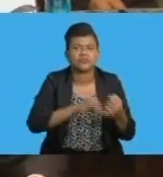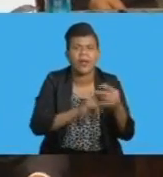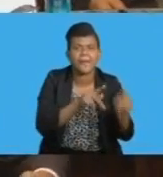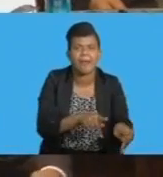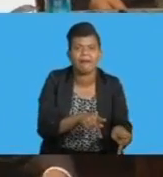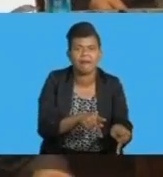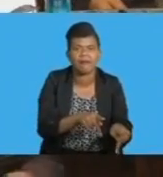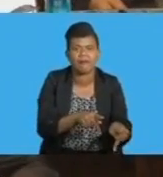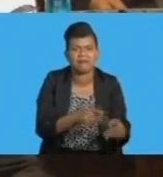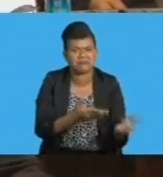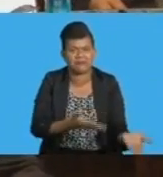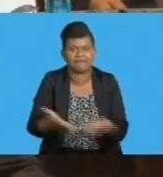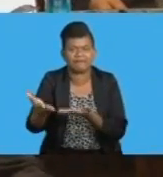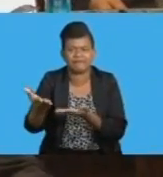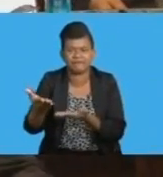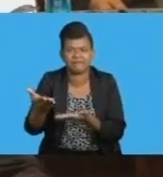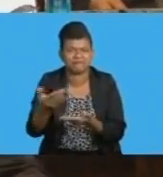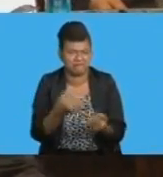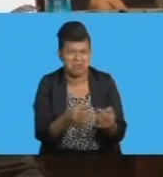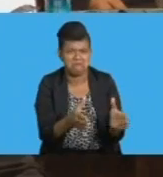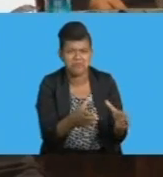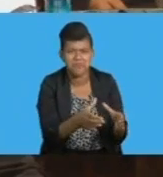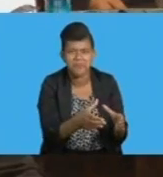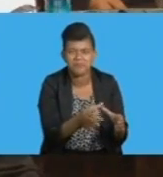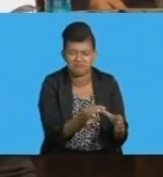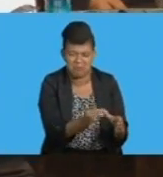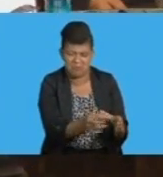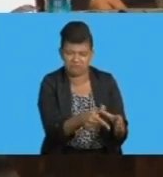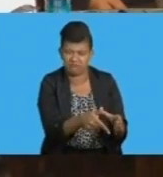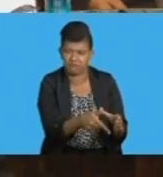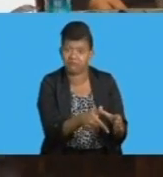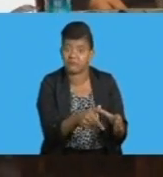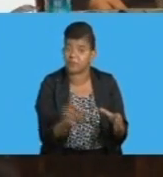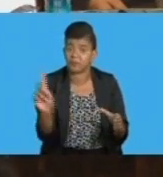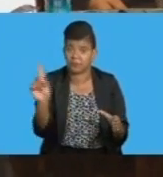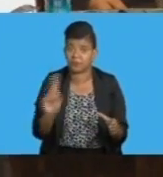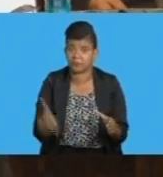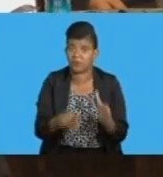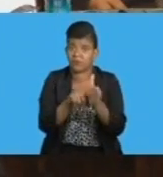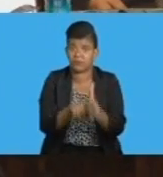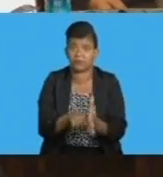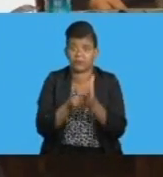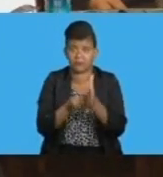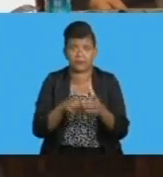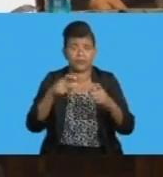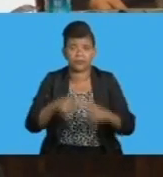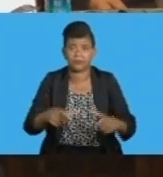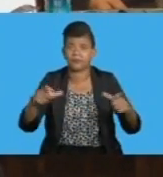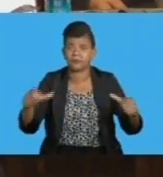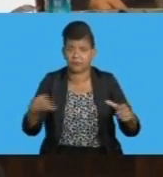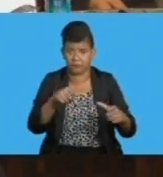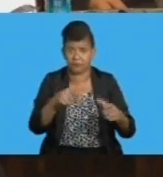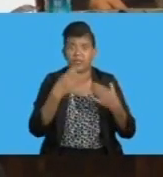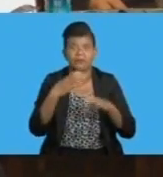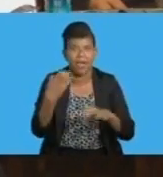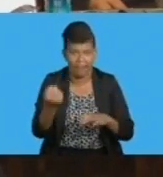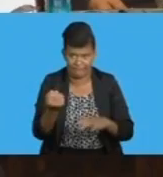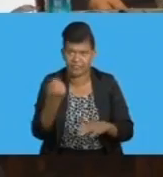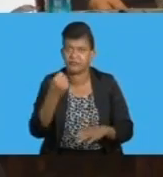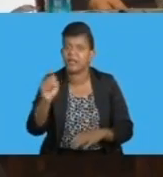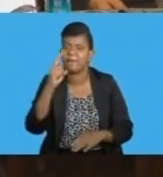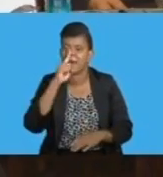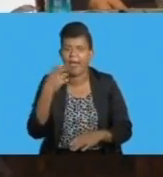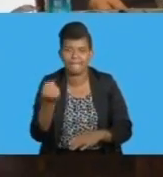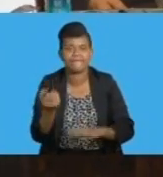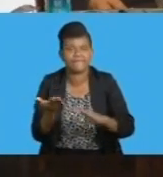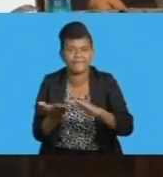even today, Lautoka City Council can still develop that area because it is classified as civic. They can